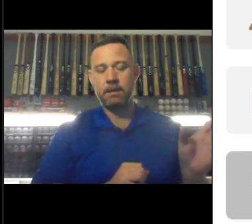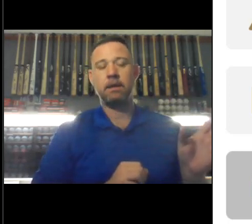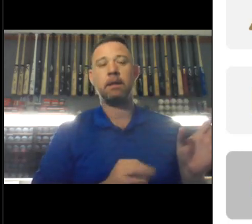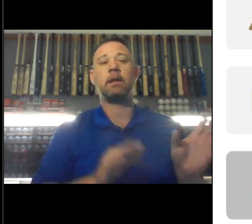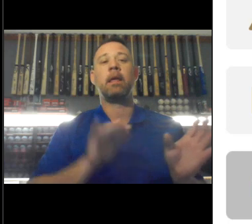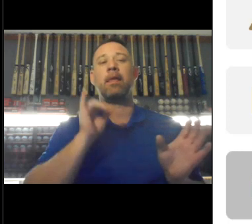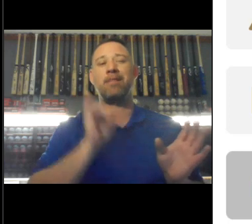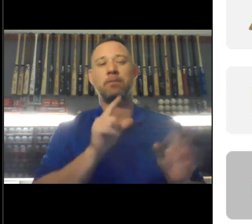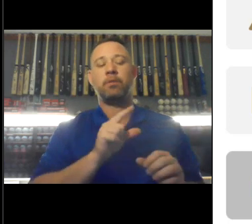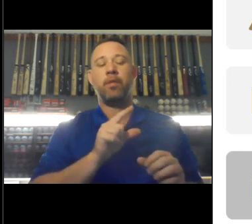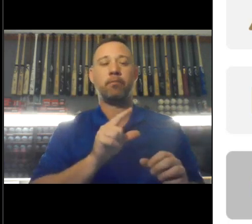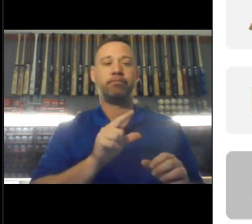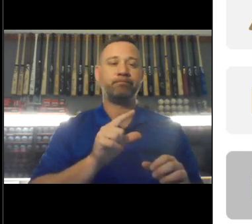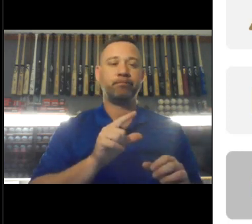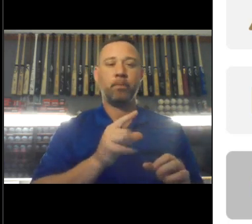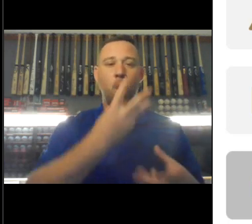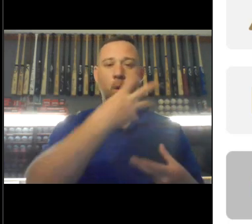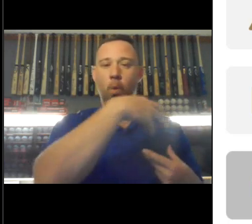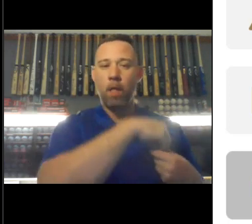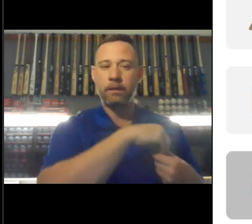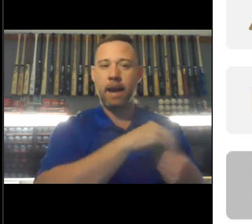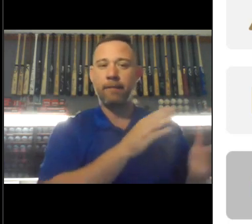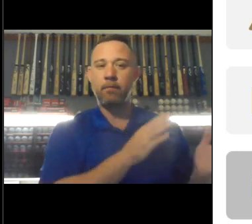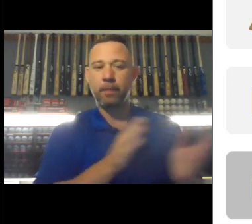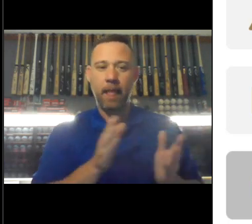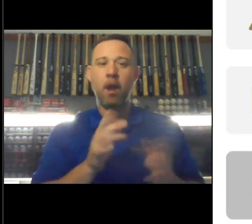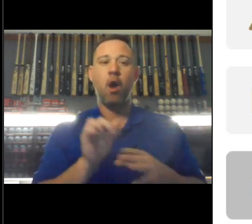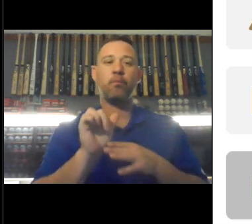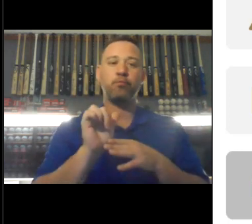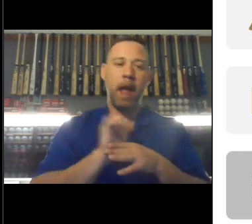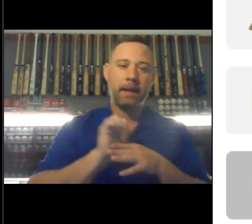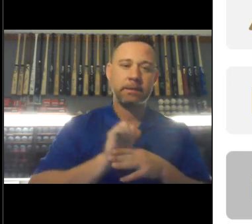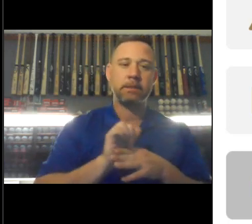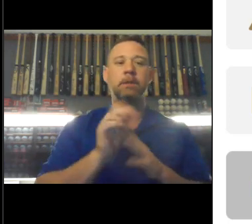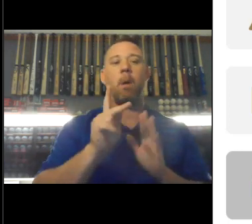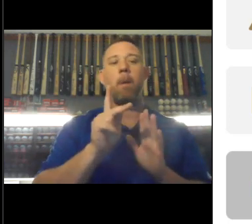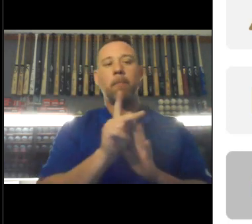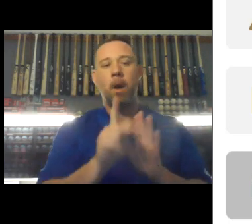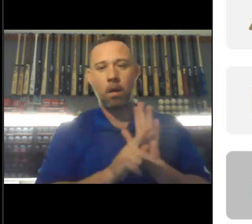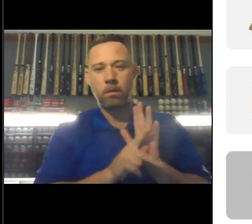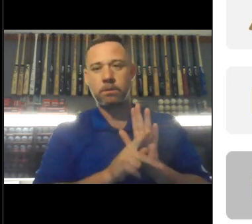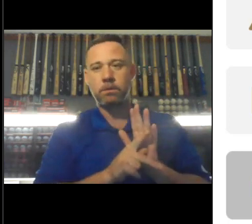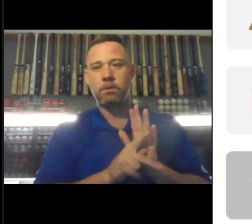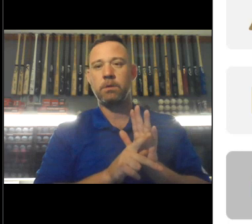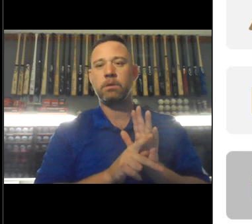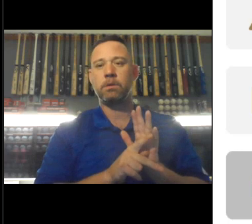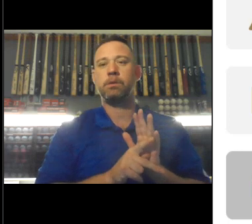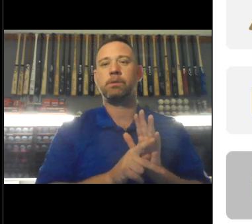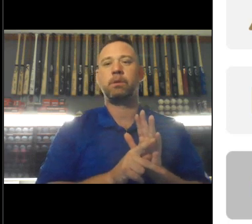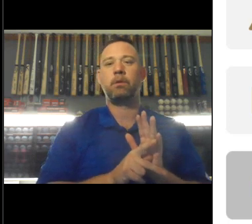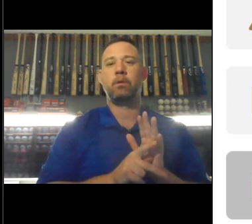that qualitative plan that's going to look at our practices, our policies, looking at